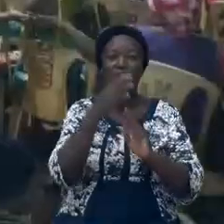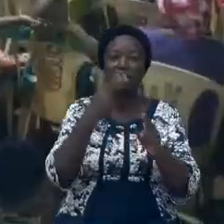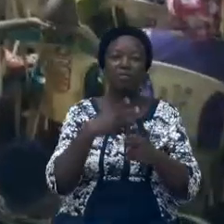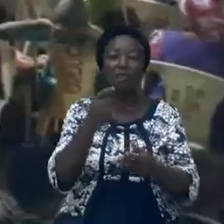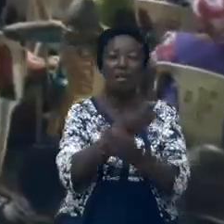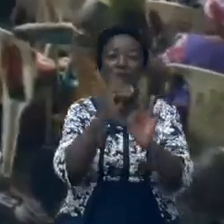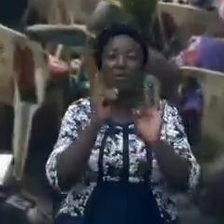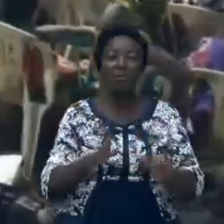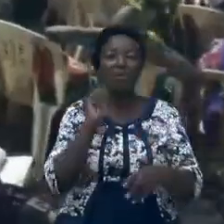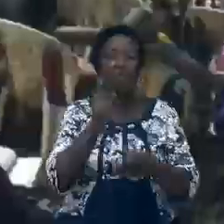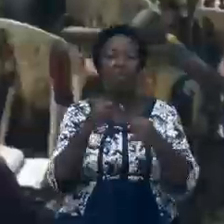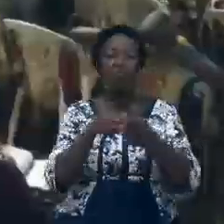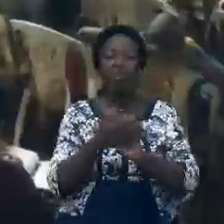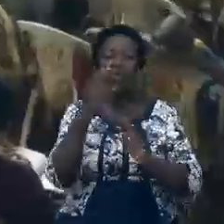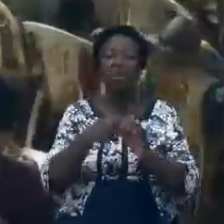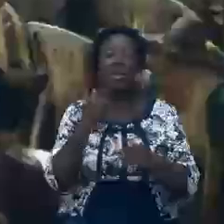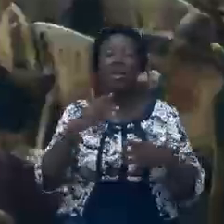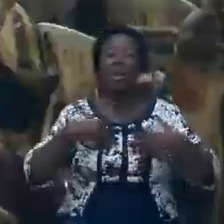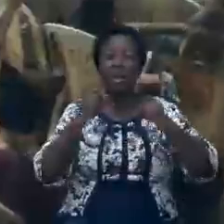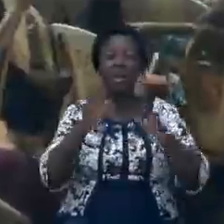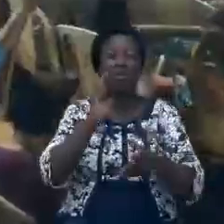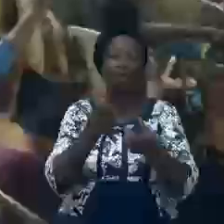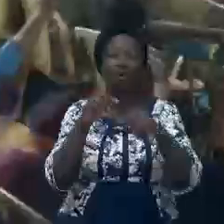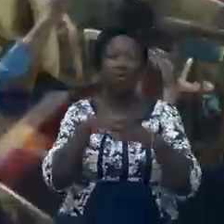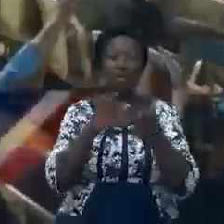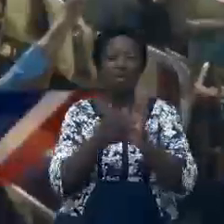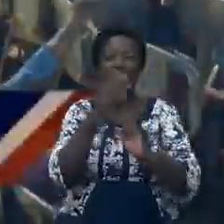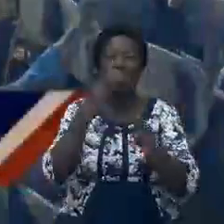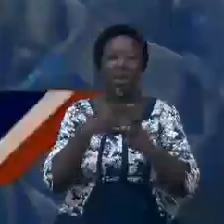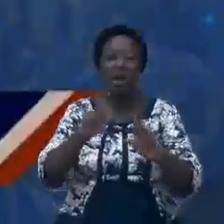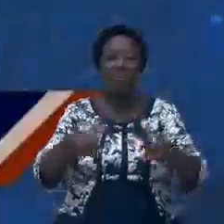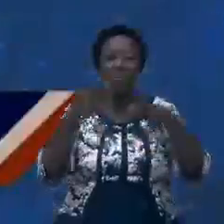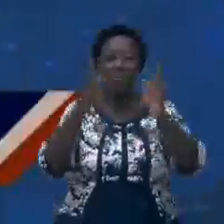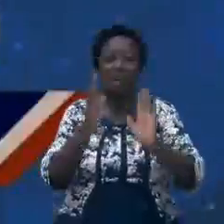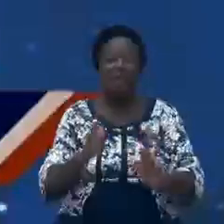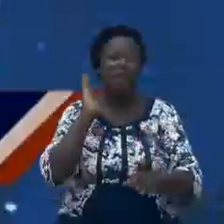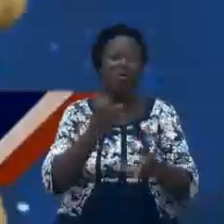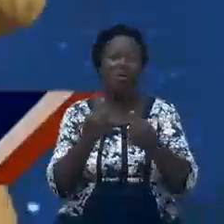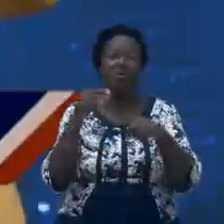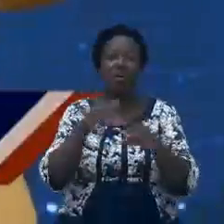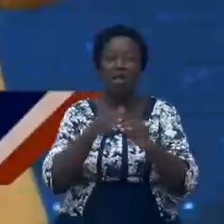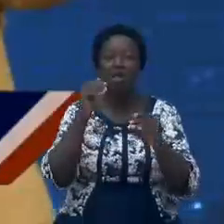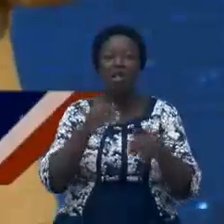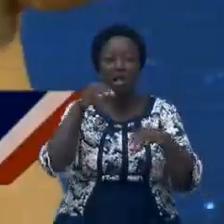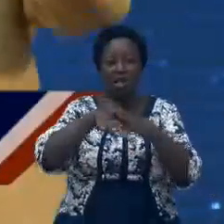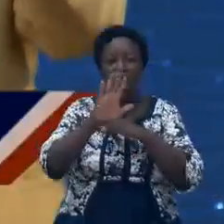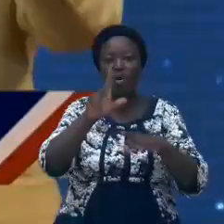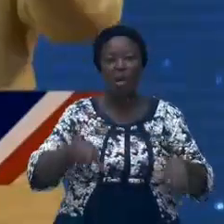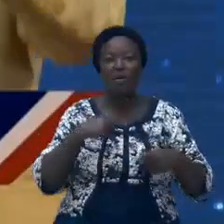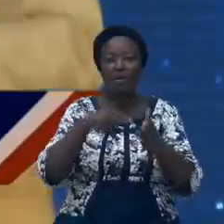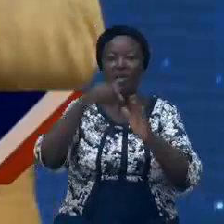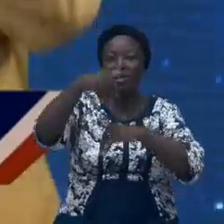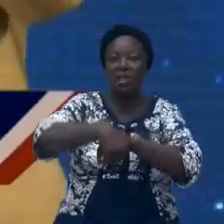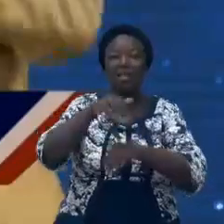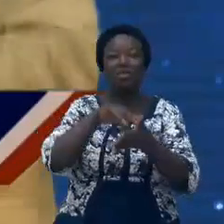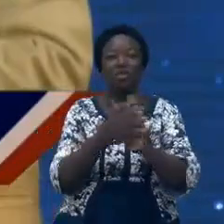in. The Deliverer will come in. The Healer will come in. The Provider will come